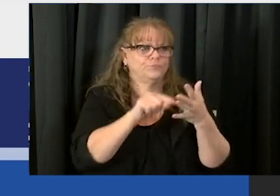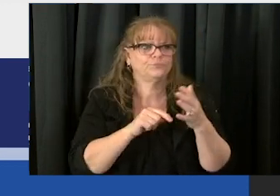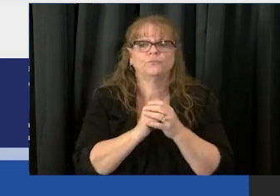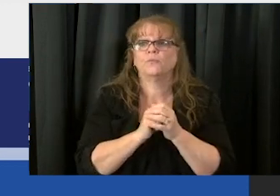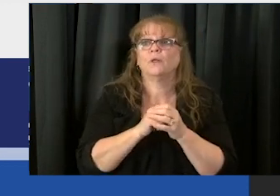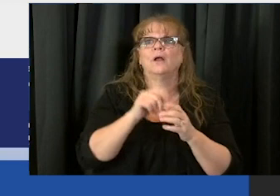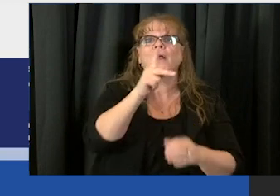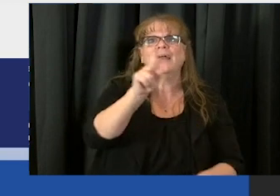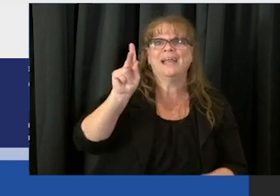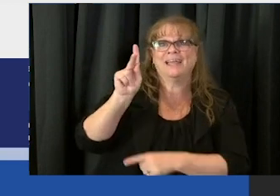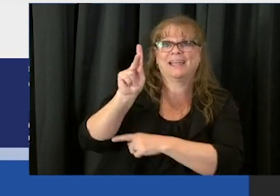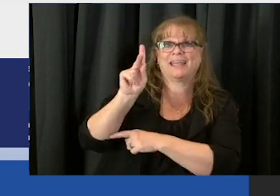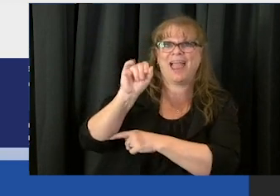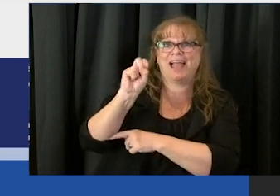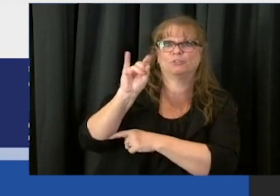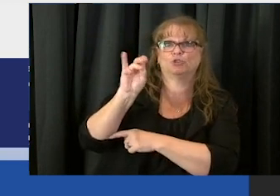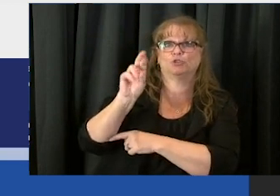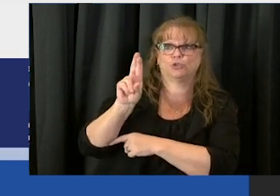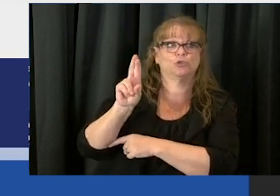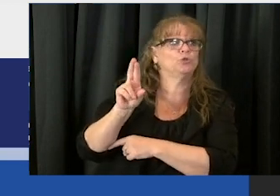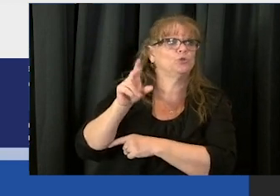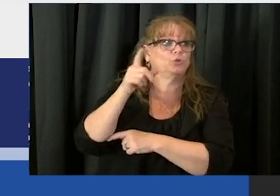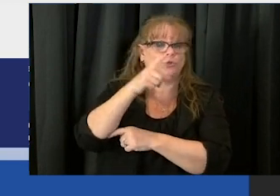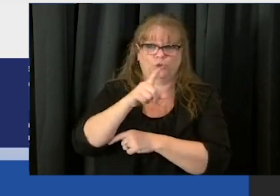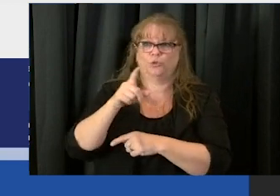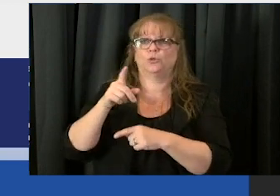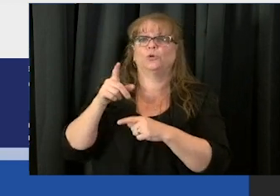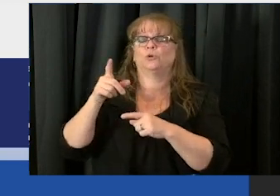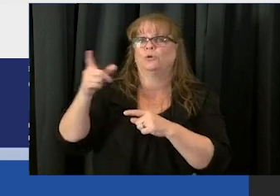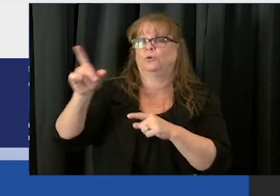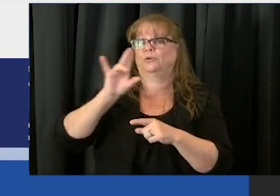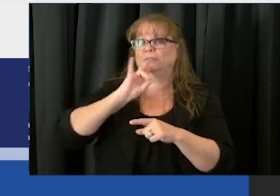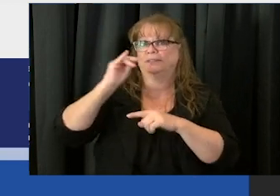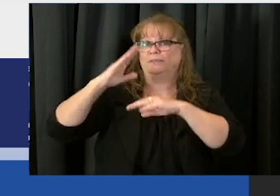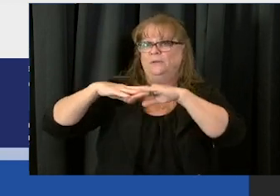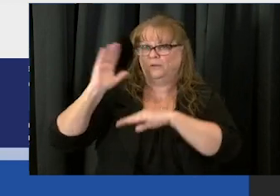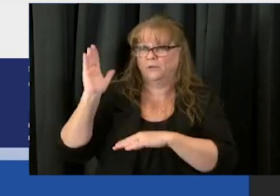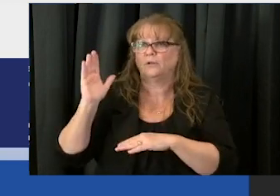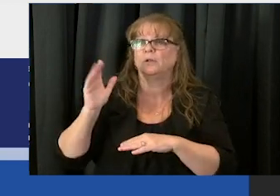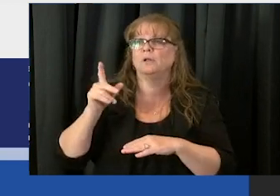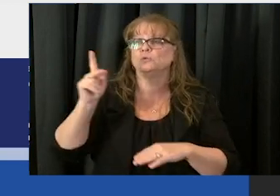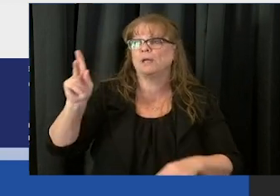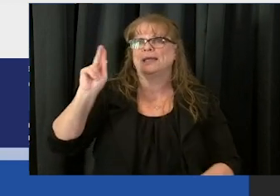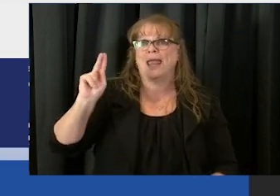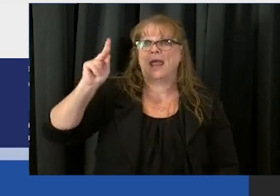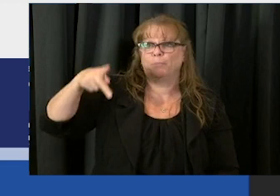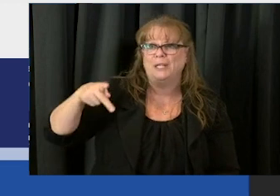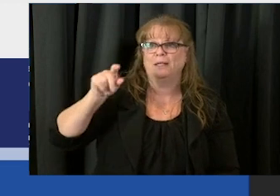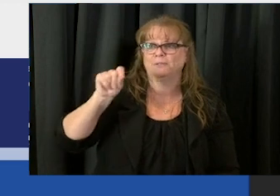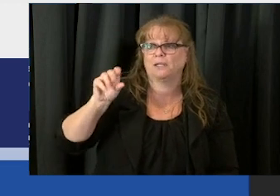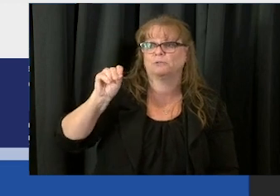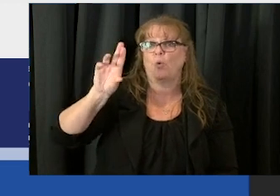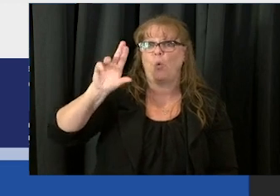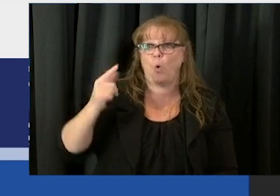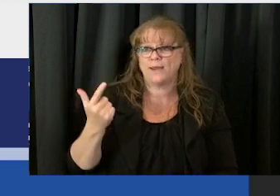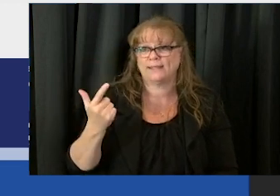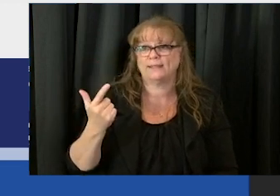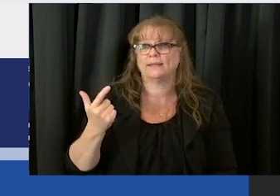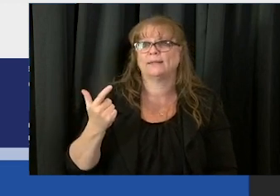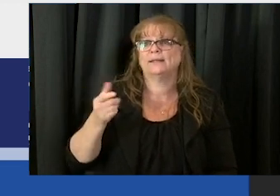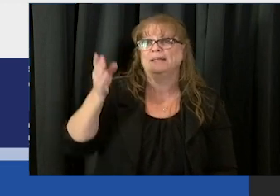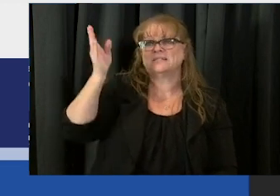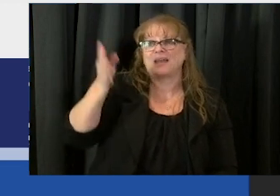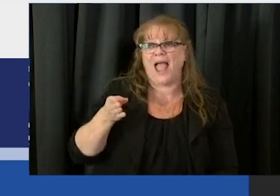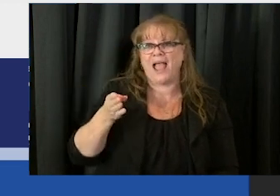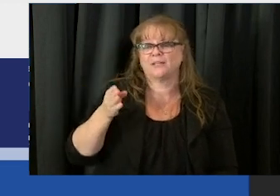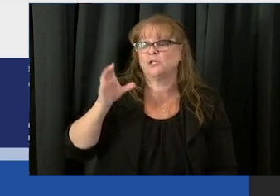you're eligible, visit kp.org/COVID vaccine. That you complete the COVID-19 vaccine sign up that they have. You